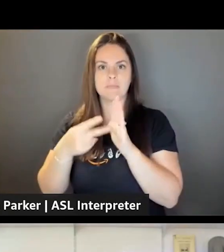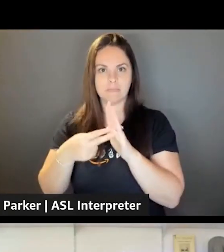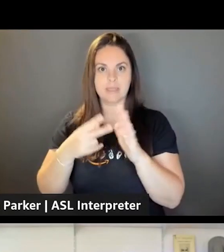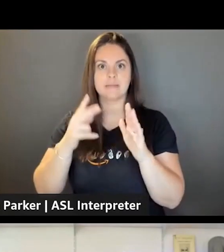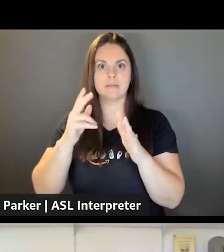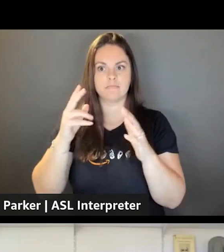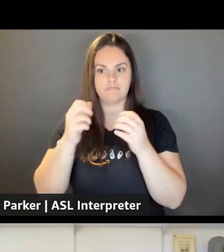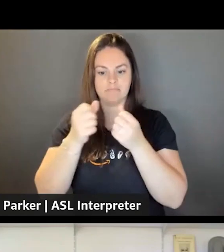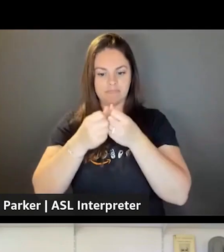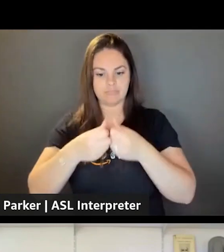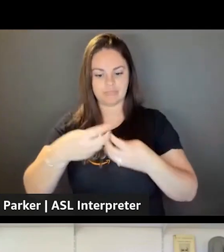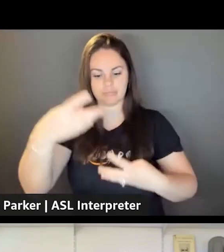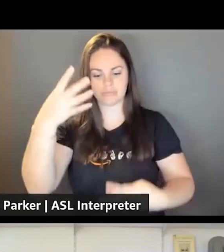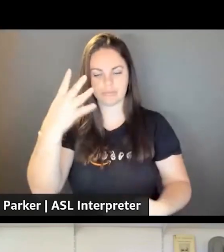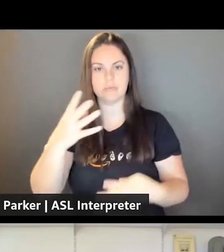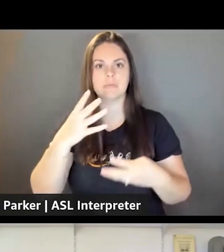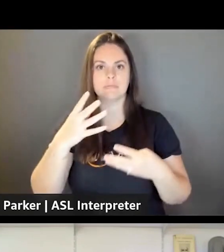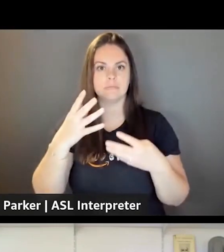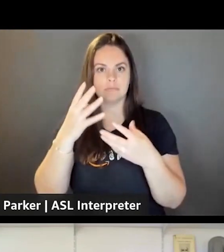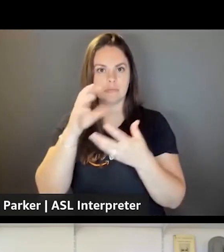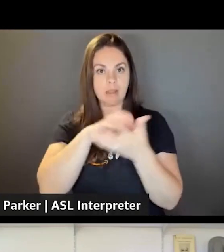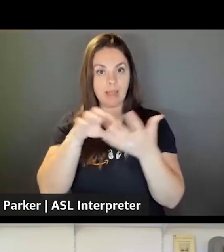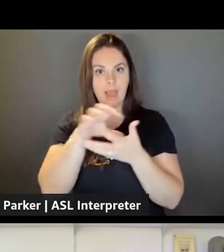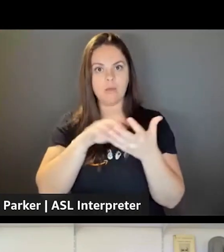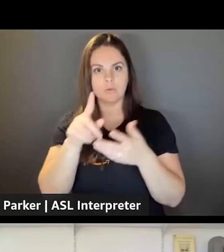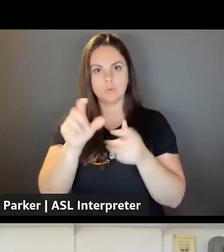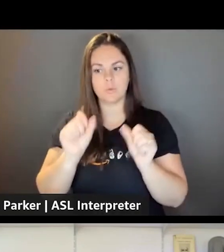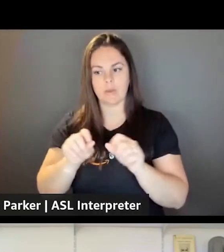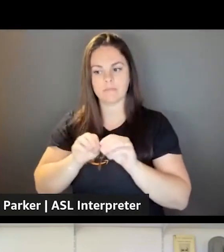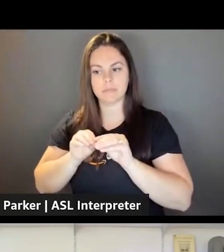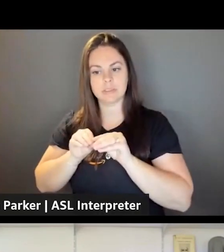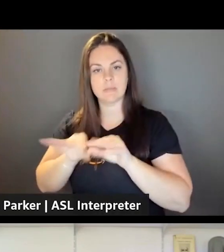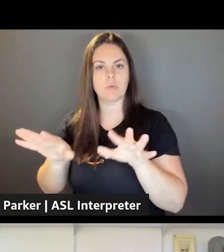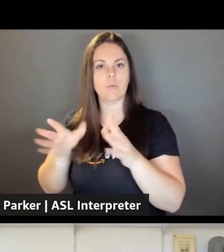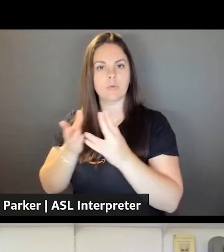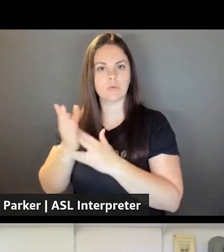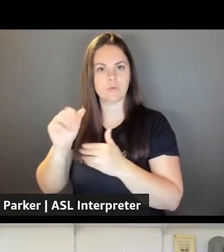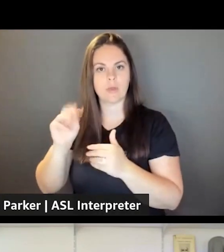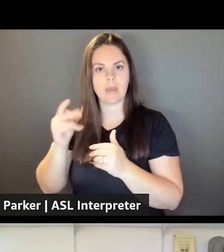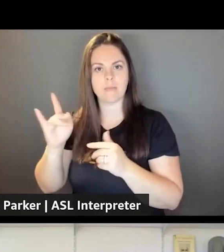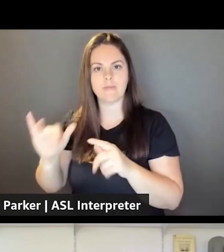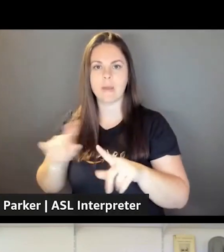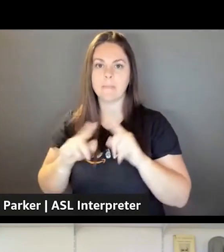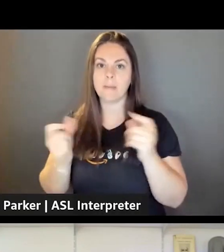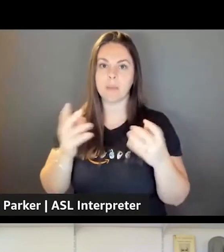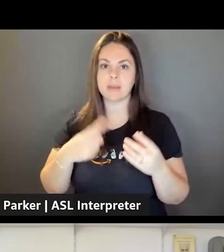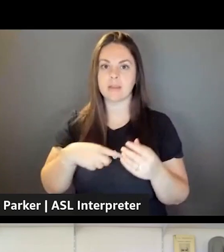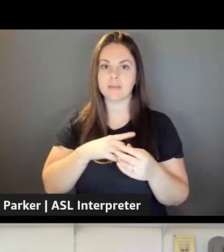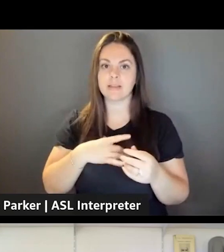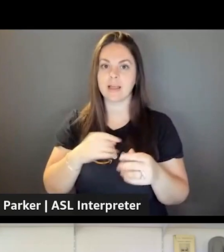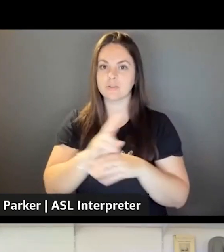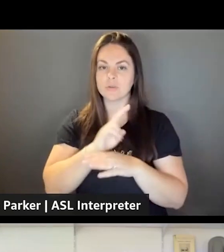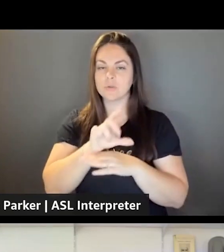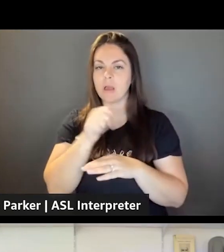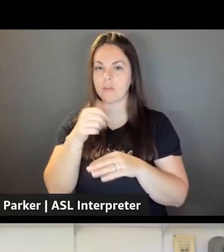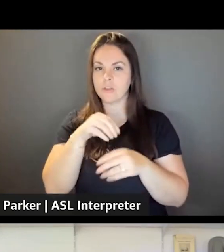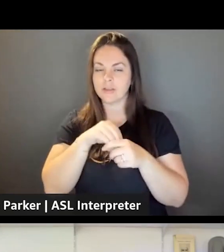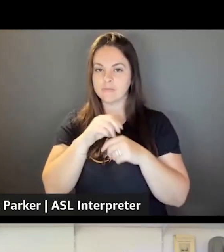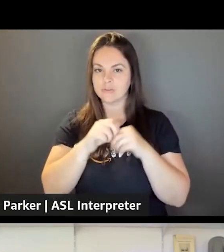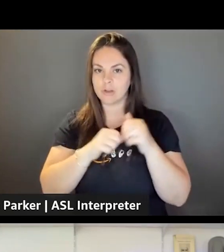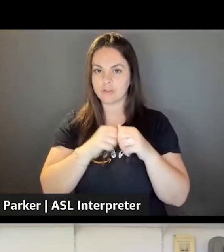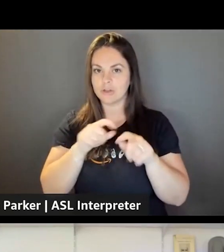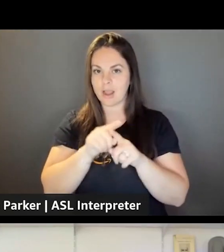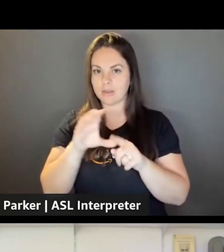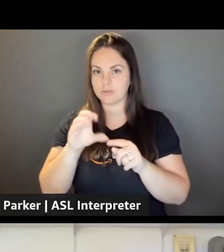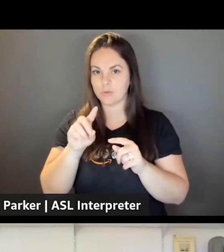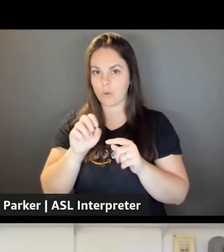out through the Amplify CLI. But a lot of us, we like to use other infrastructure as code tools. So you're telling me you figured out a